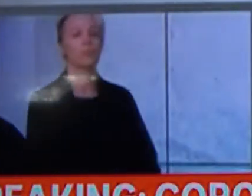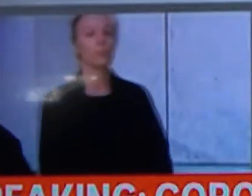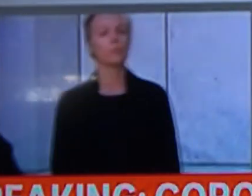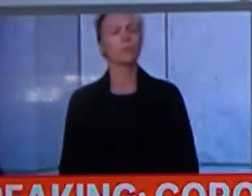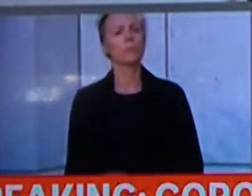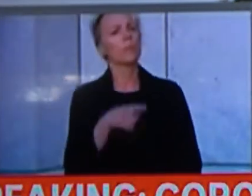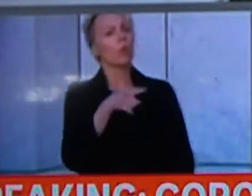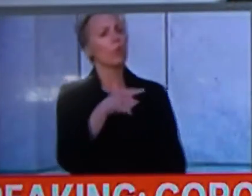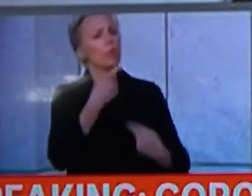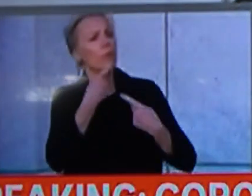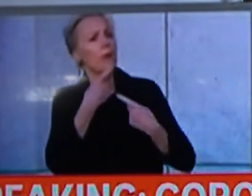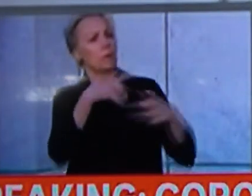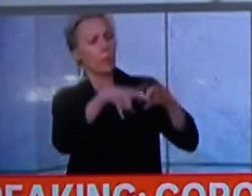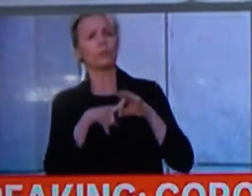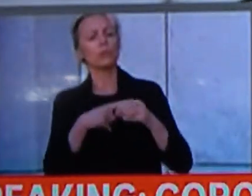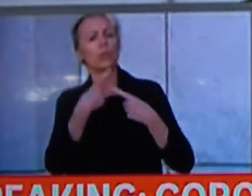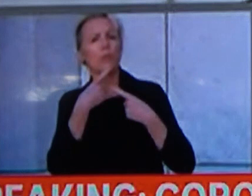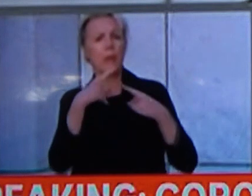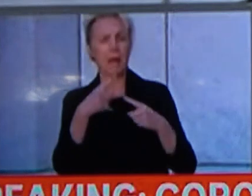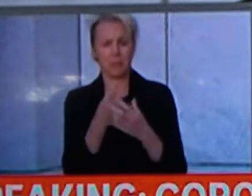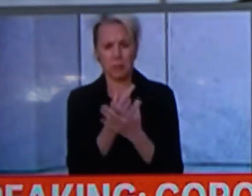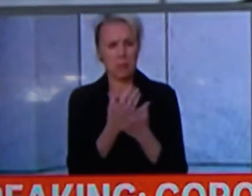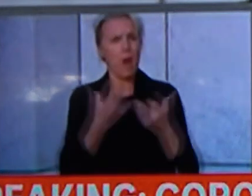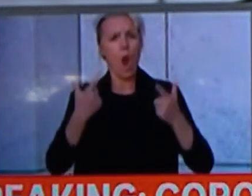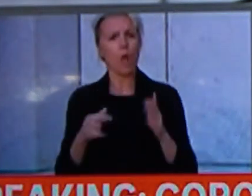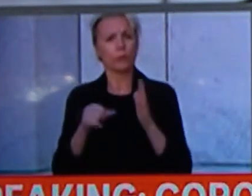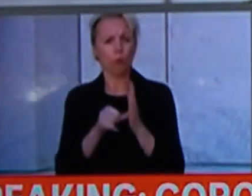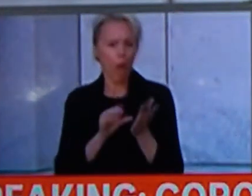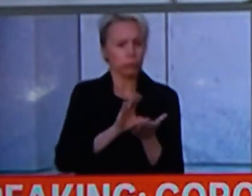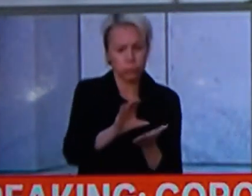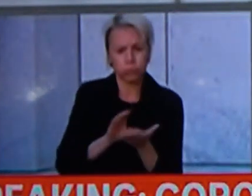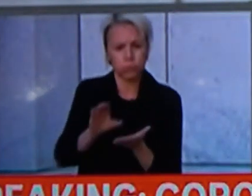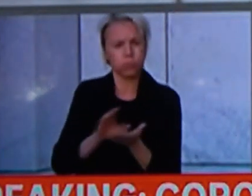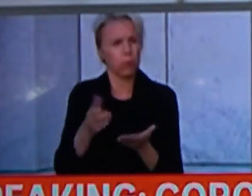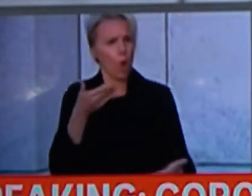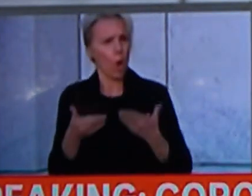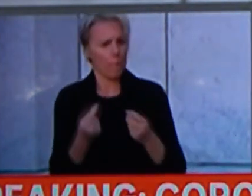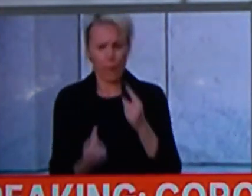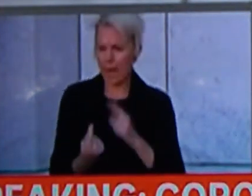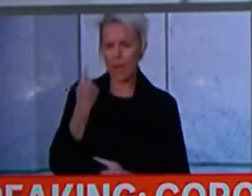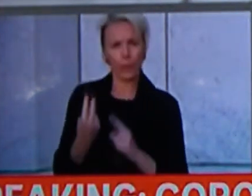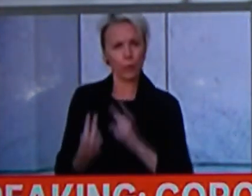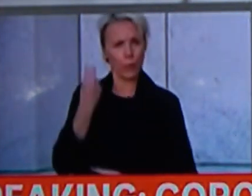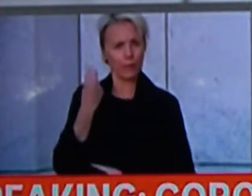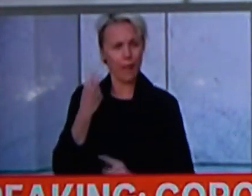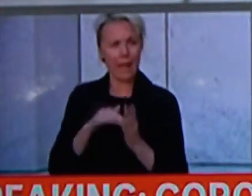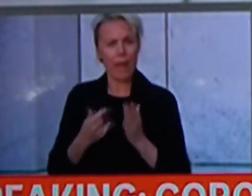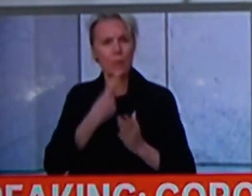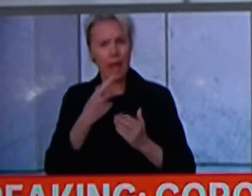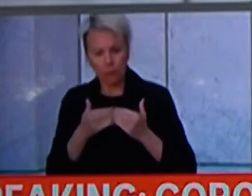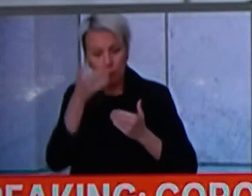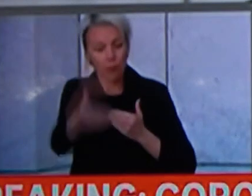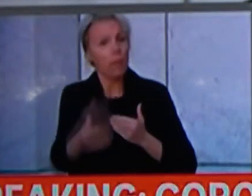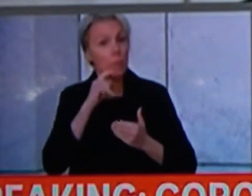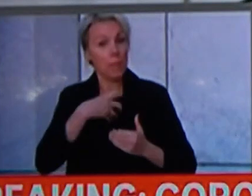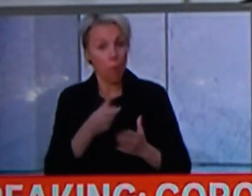You've announced an enormous amount of measures today on top of the ones a couple of weeks ago, and you're flagging more. Without sort of getting too